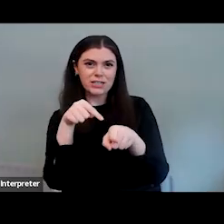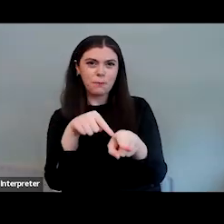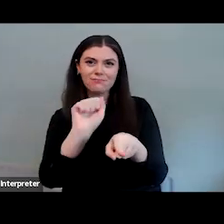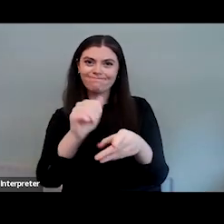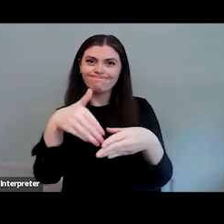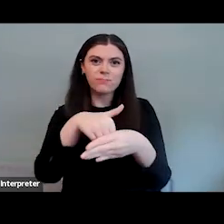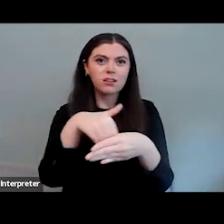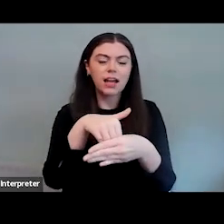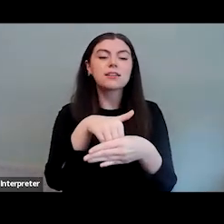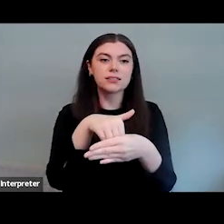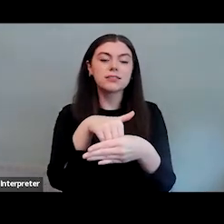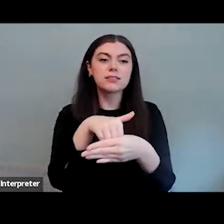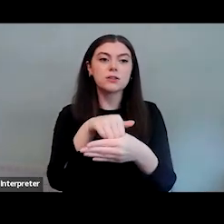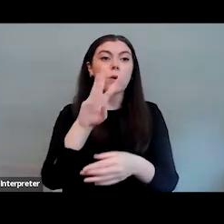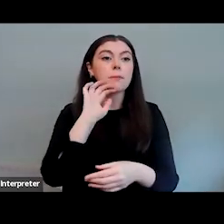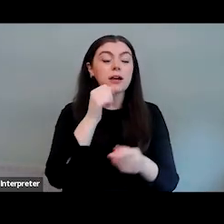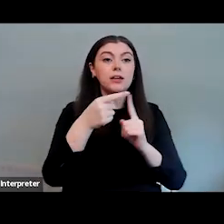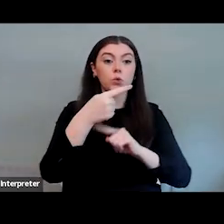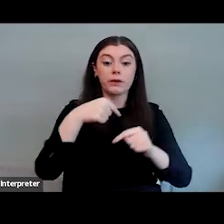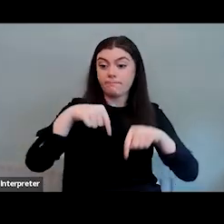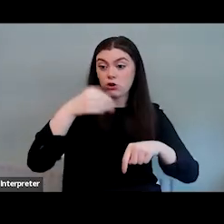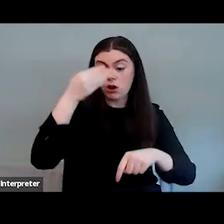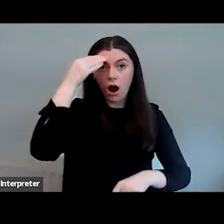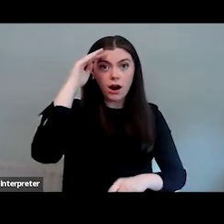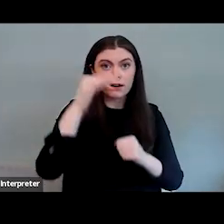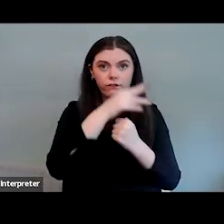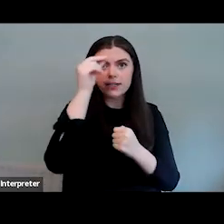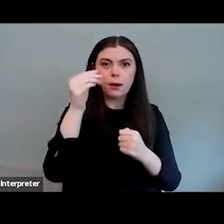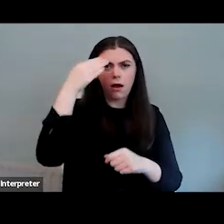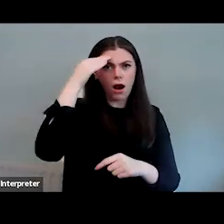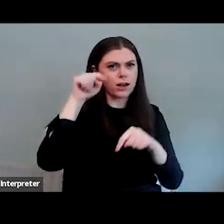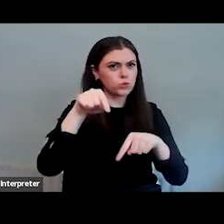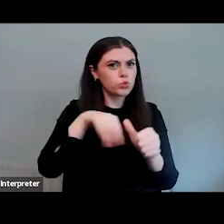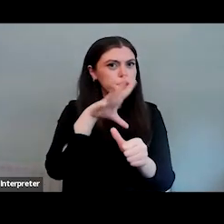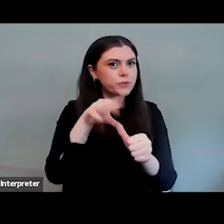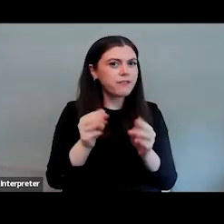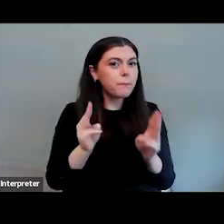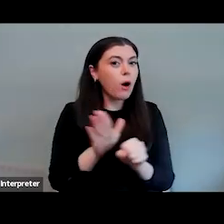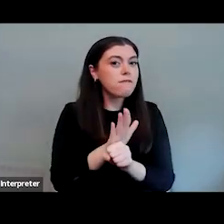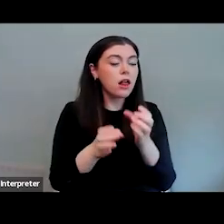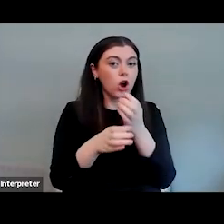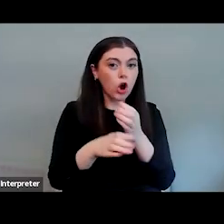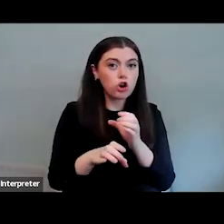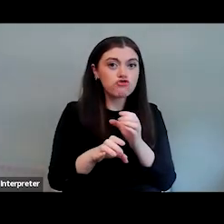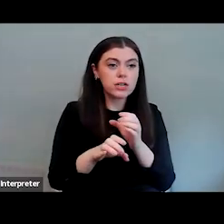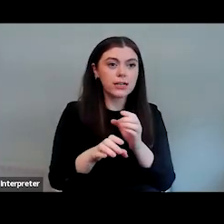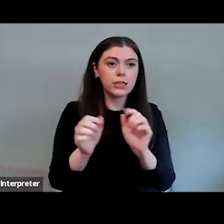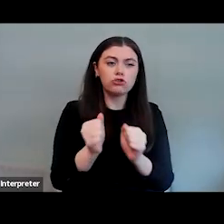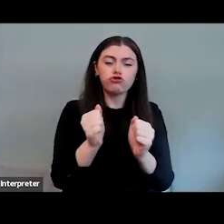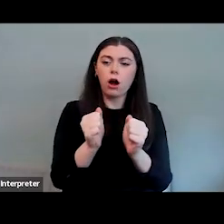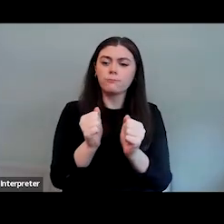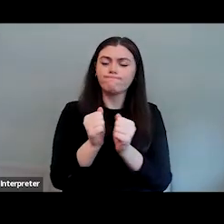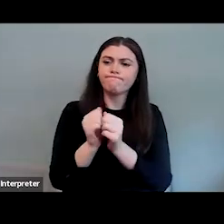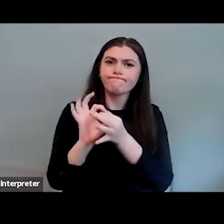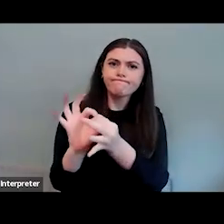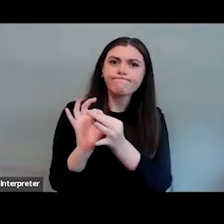because, well, you're in Ireland. Ireland is a very specific, powerful context where solidarity with Palestine is